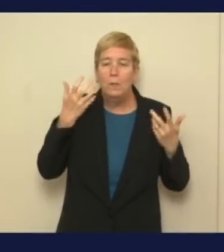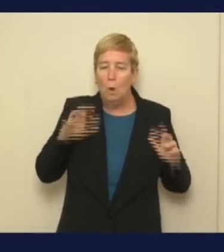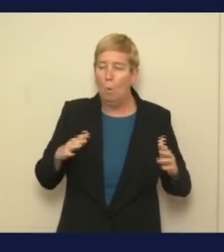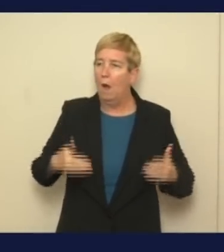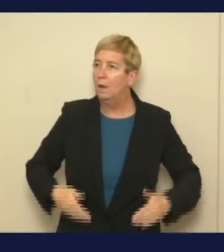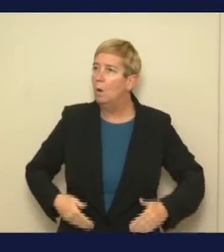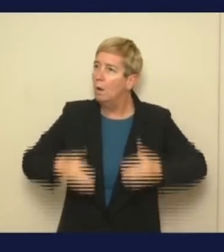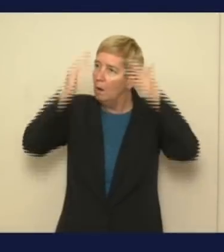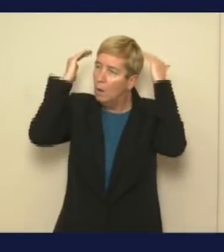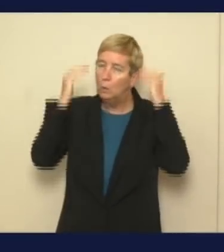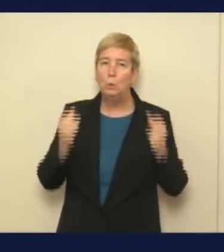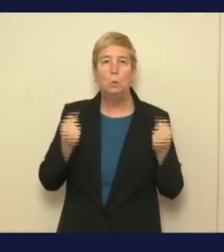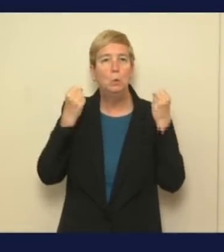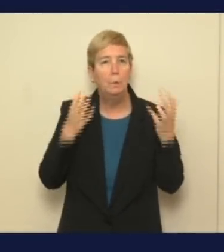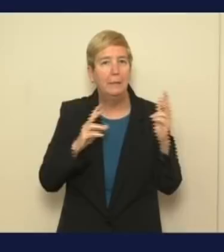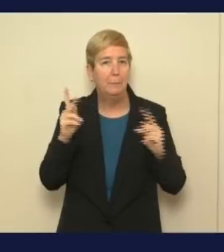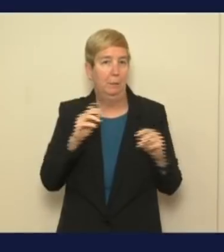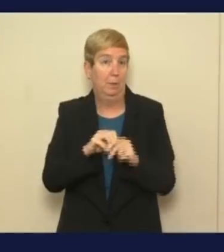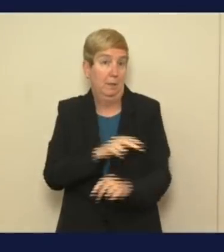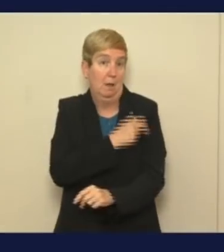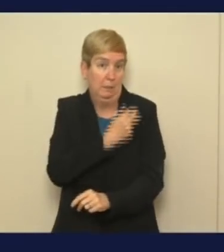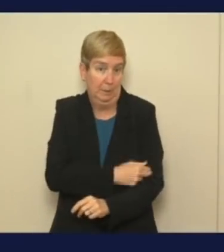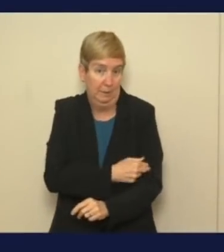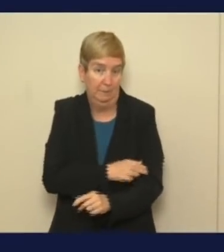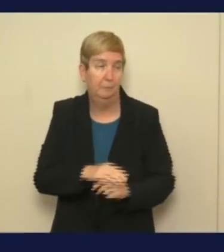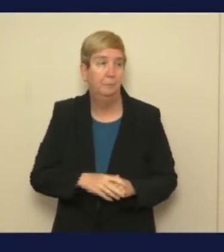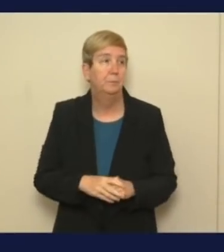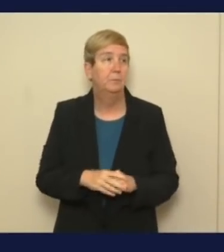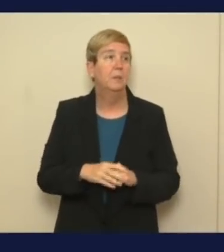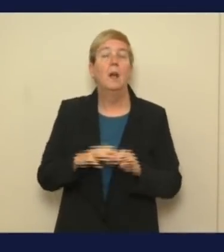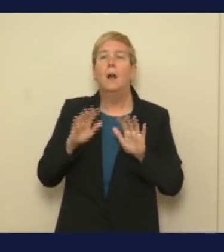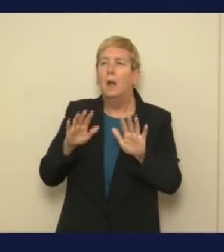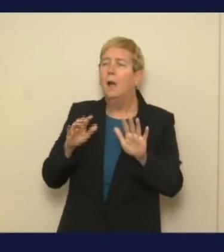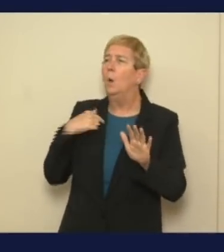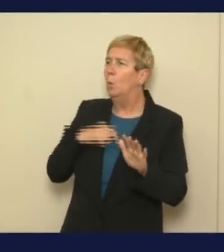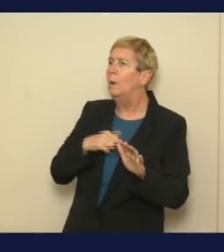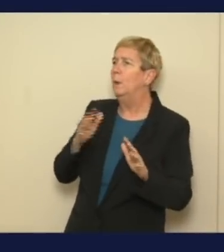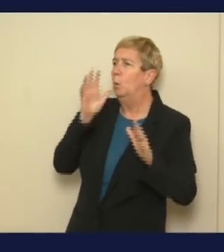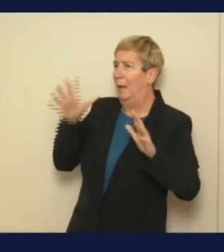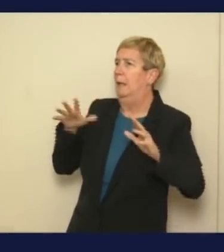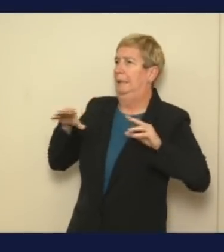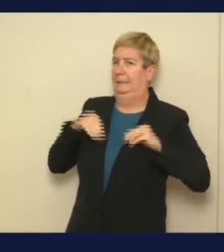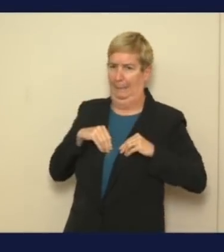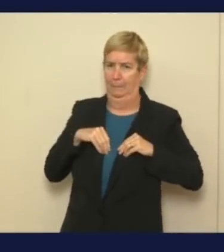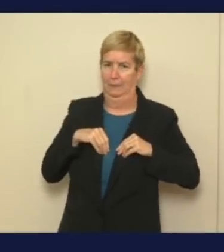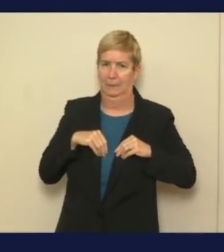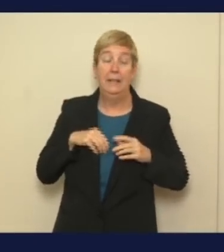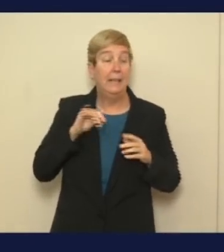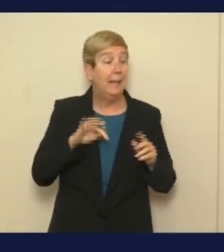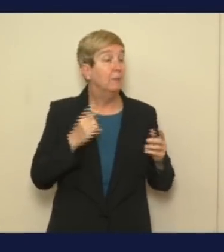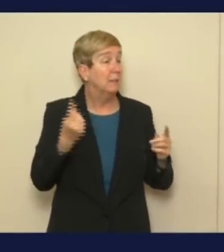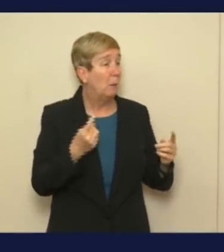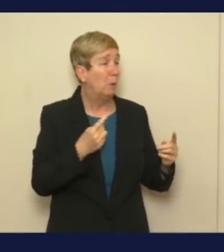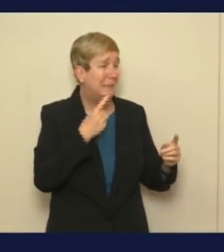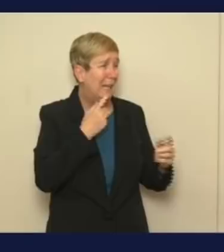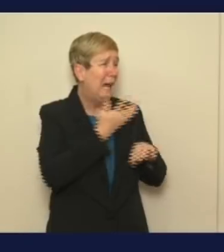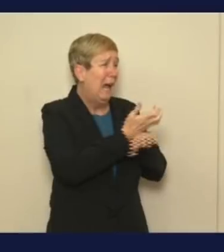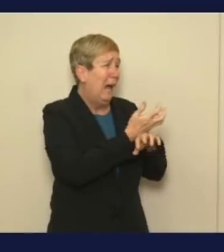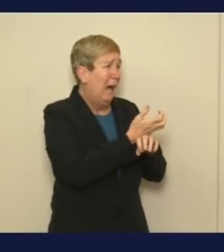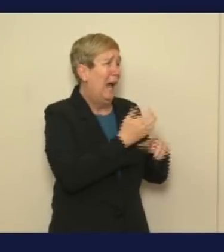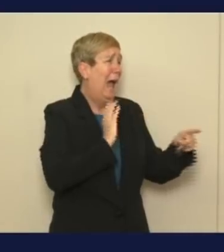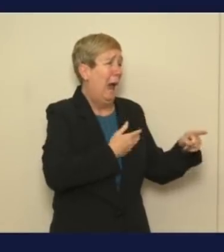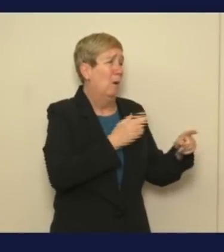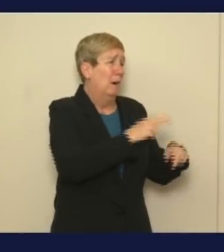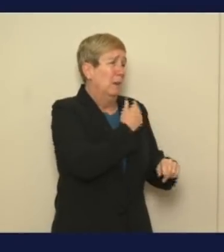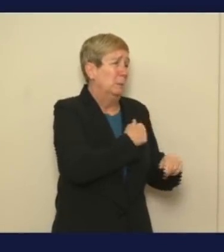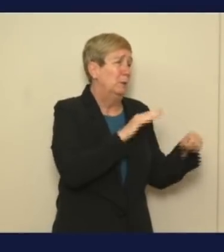that. 1, we would do that. There's no state that I know of that would look to deny care and support to